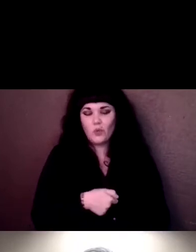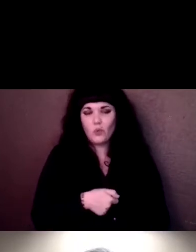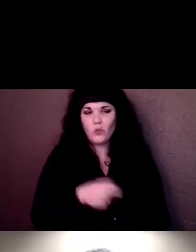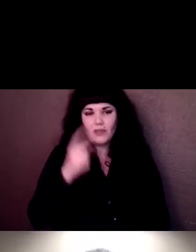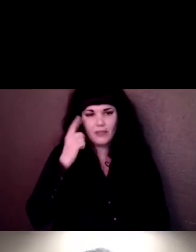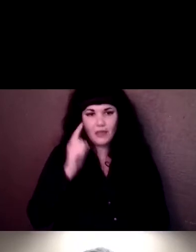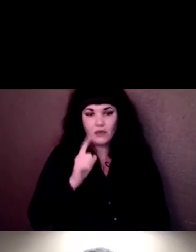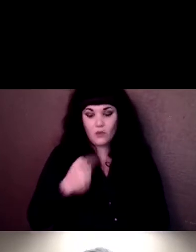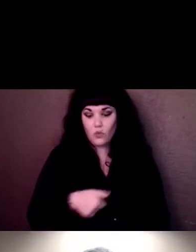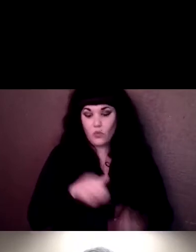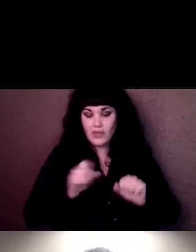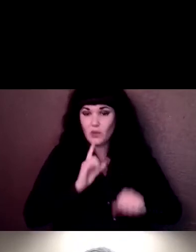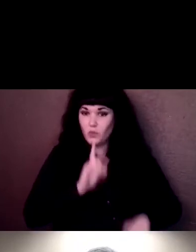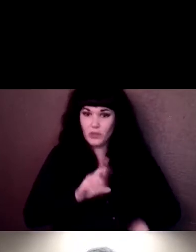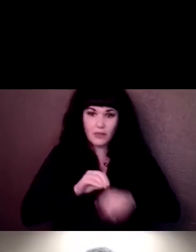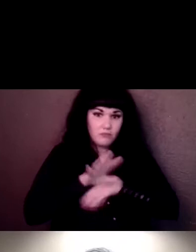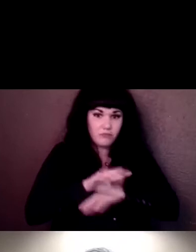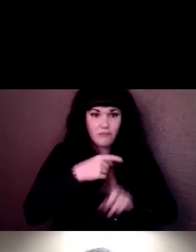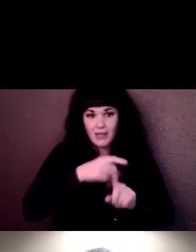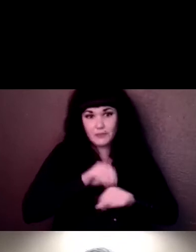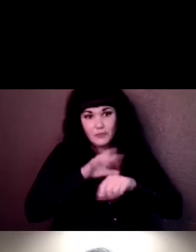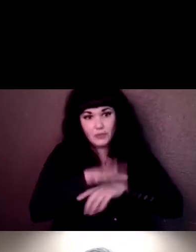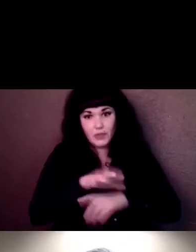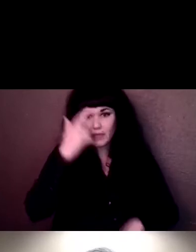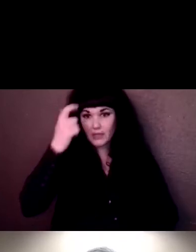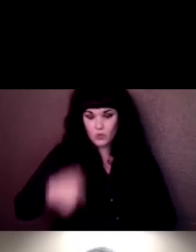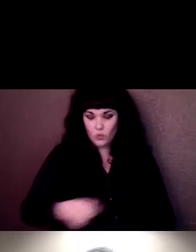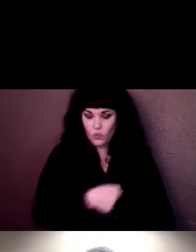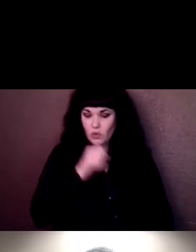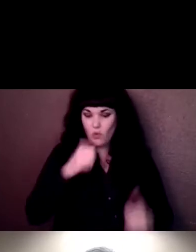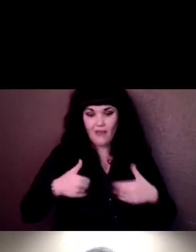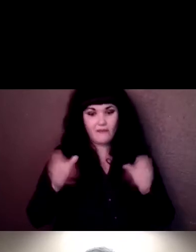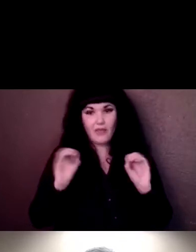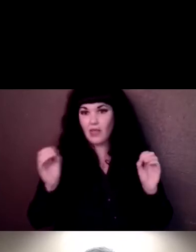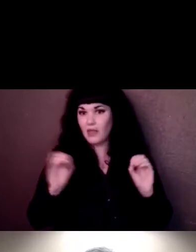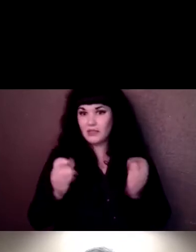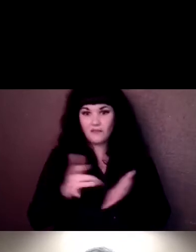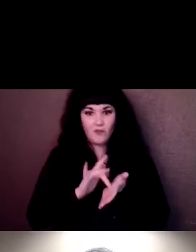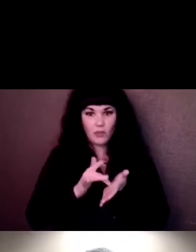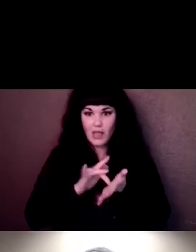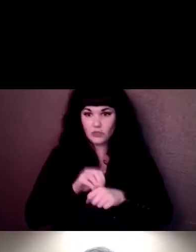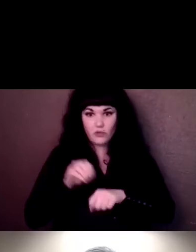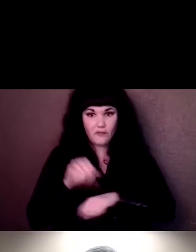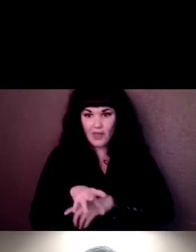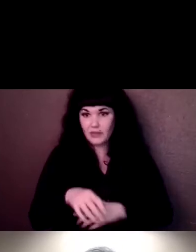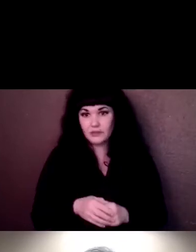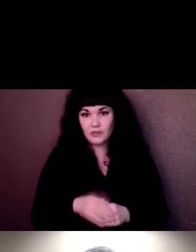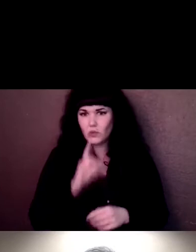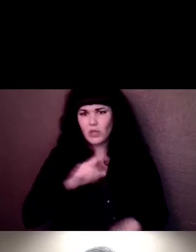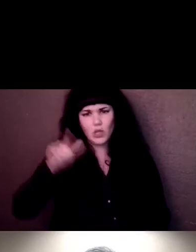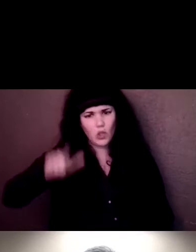role because we don't have any pharmacological effects going on here. This is such a low